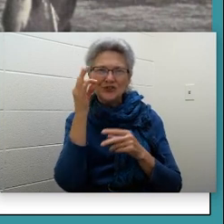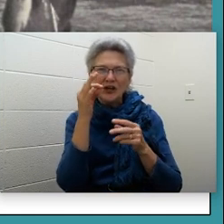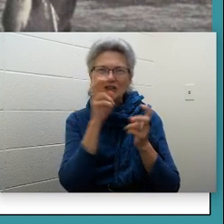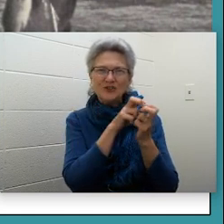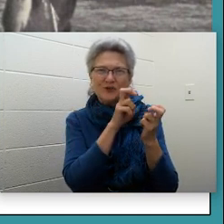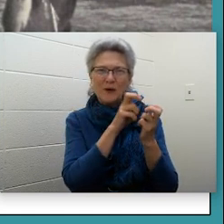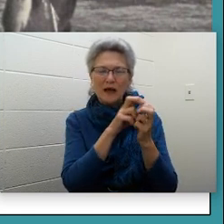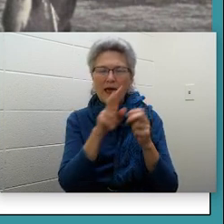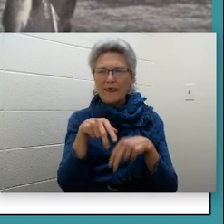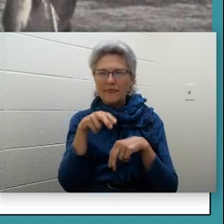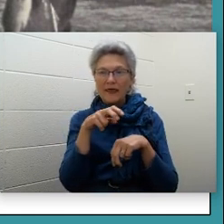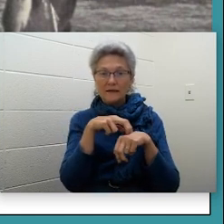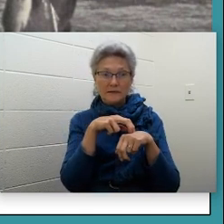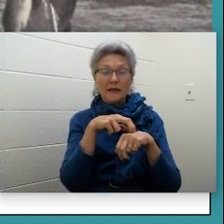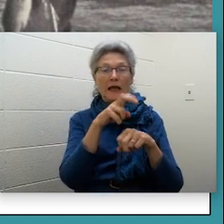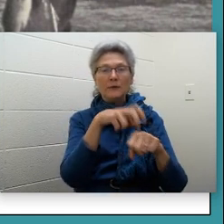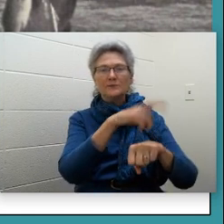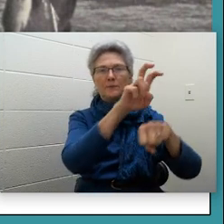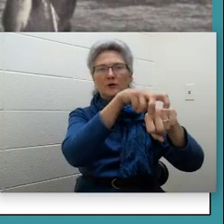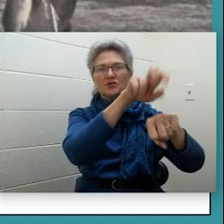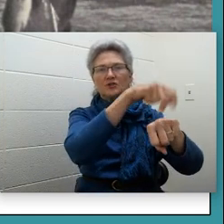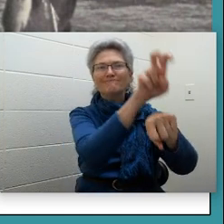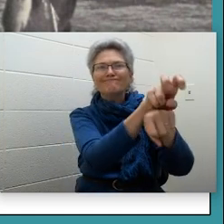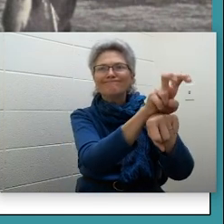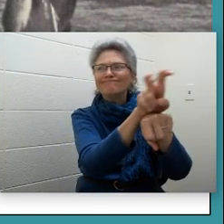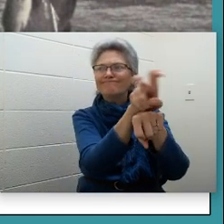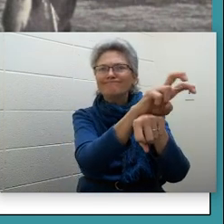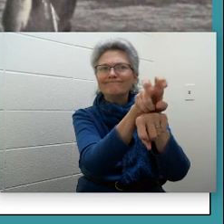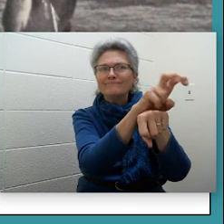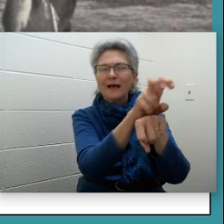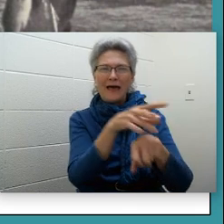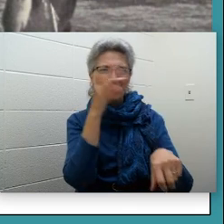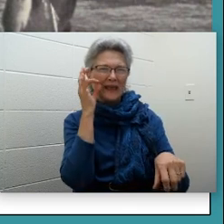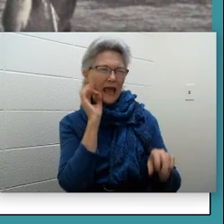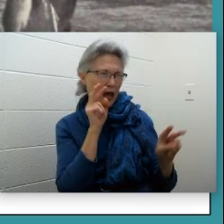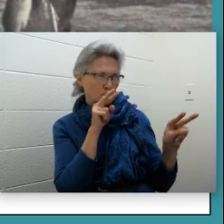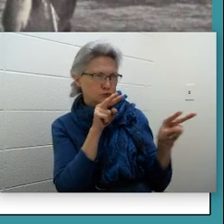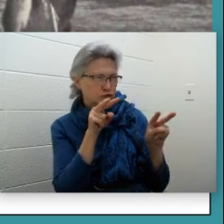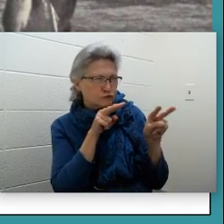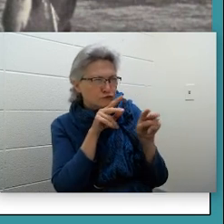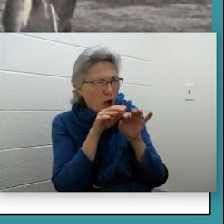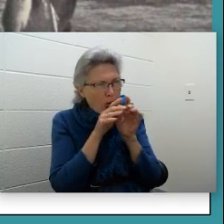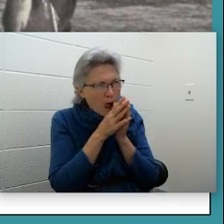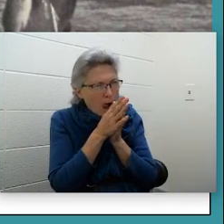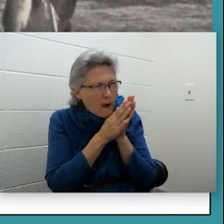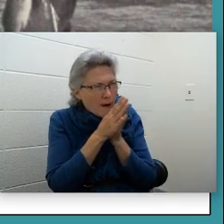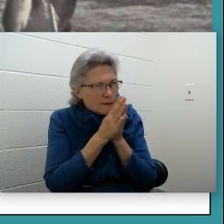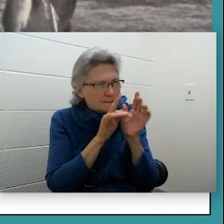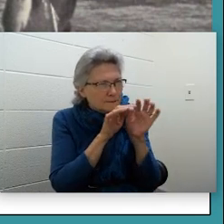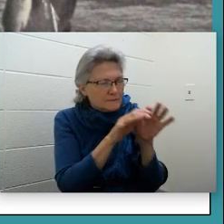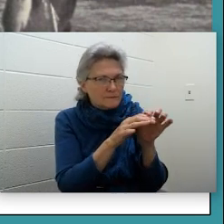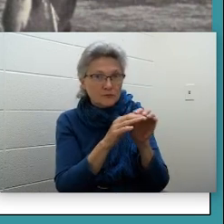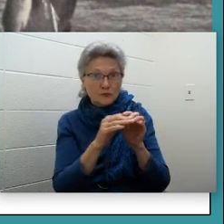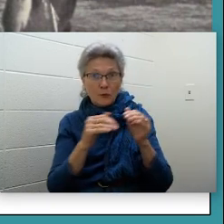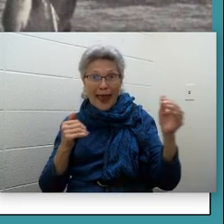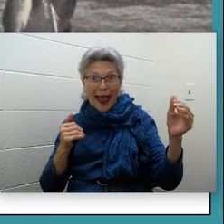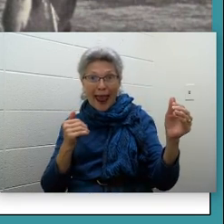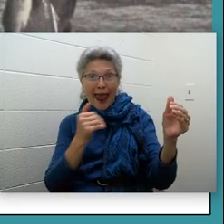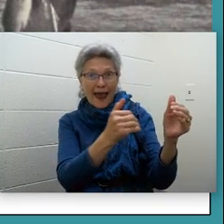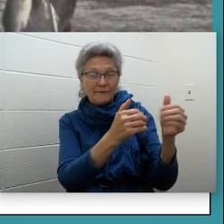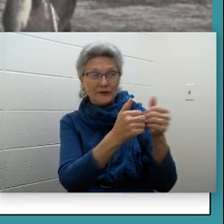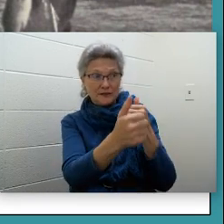sat upon a pile of stone. Evidently, her game was to stalk him. She had cleared half the distance, or